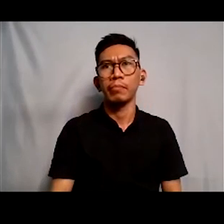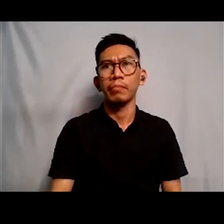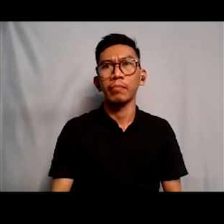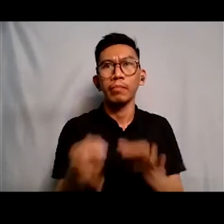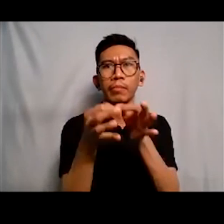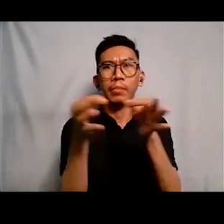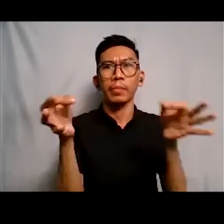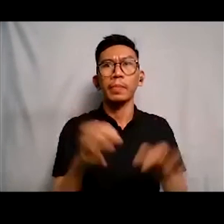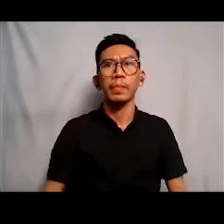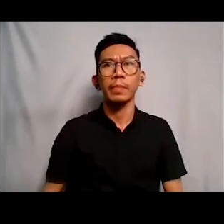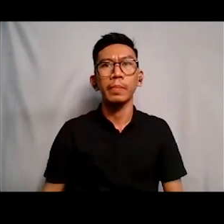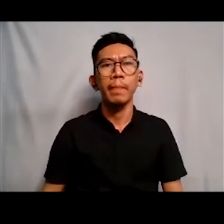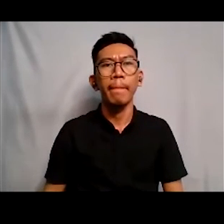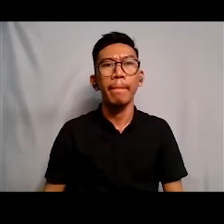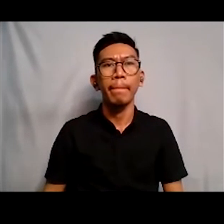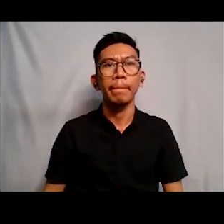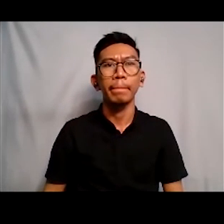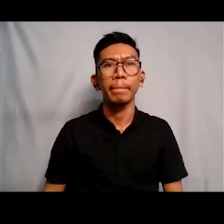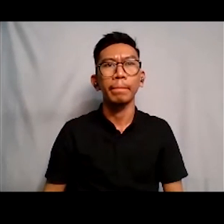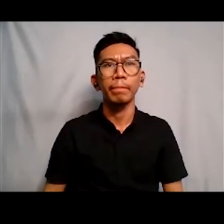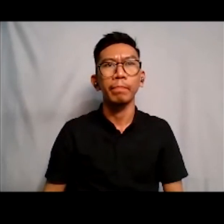Okay, one moment.